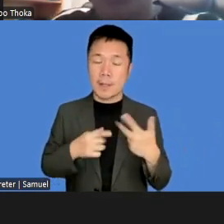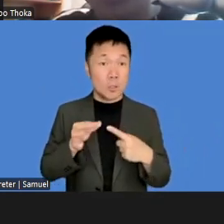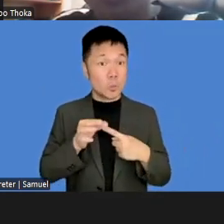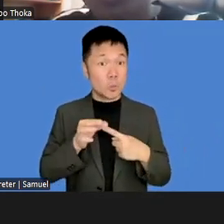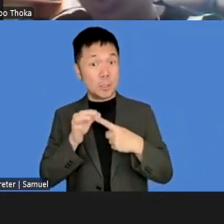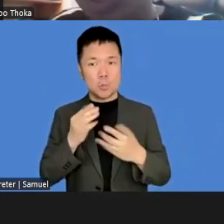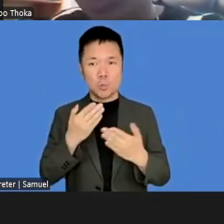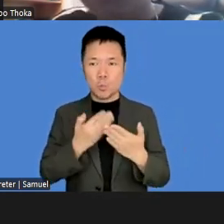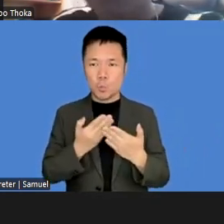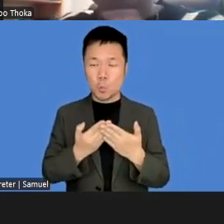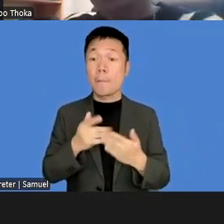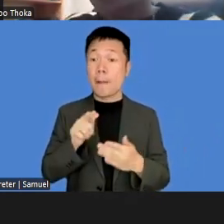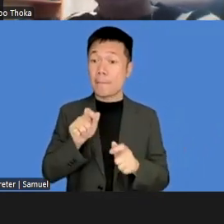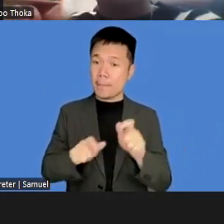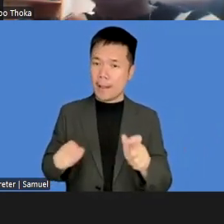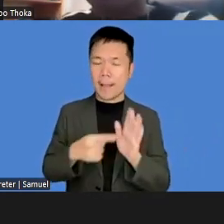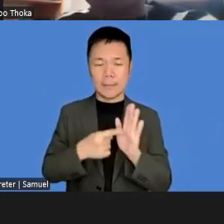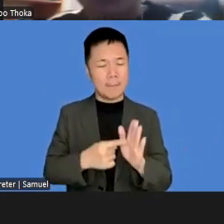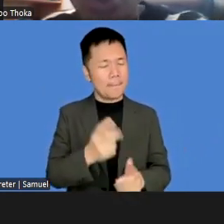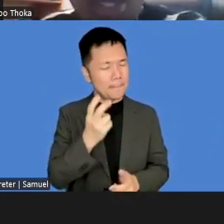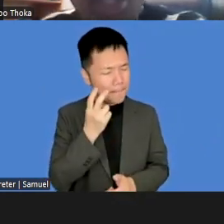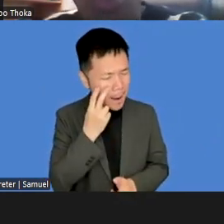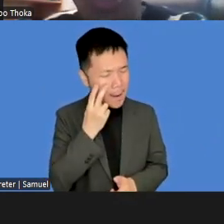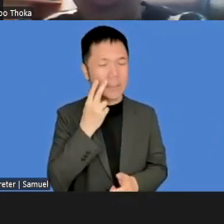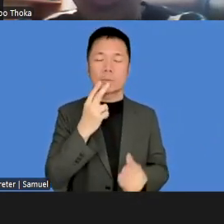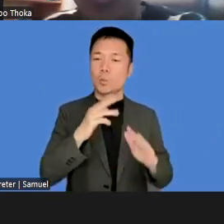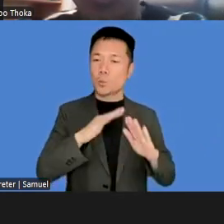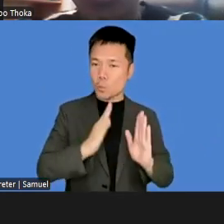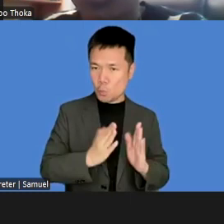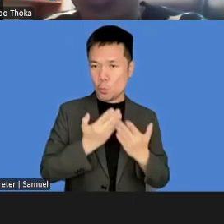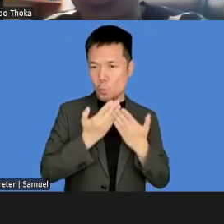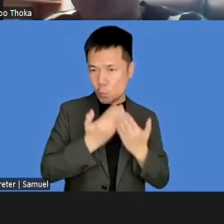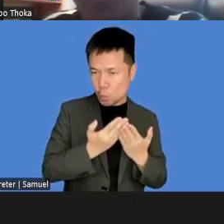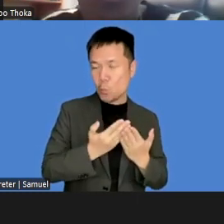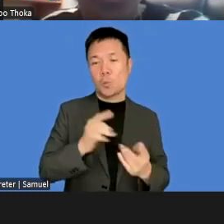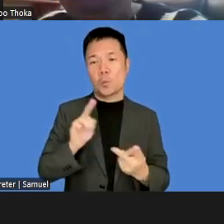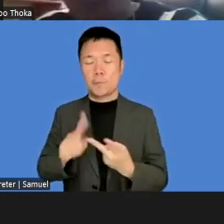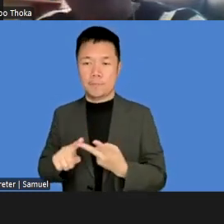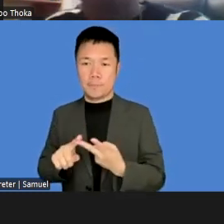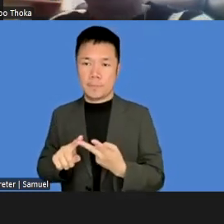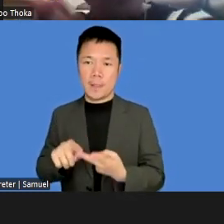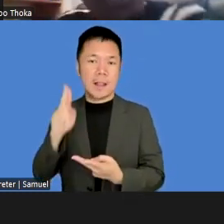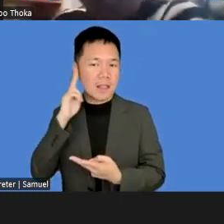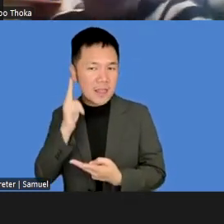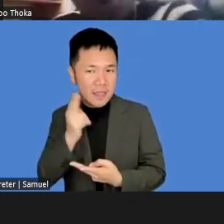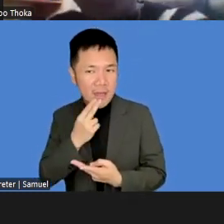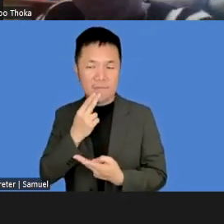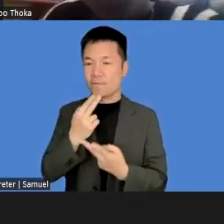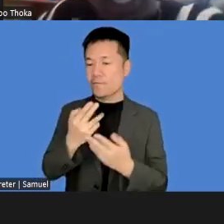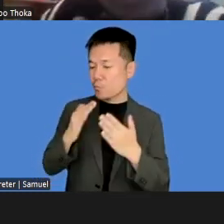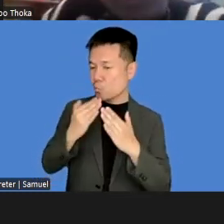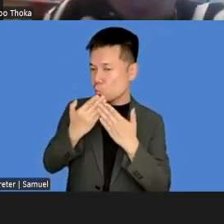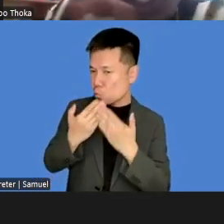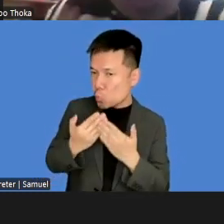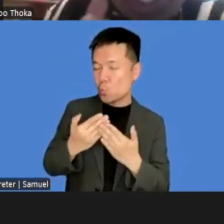caters to children with visual impairments, or a school that solely caters for children with a hearing impediment, and so on. So,